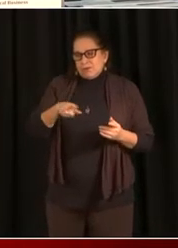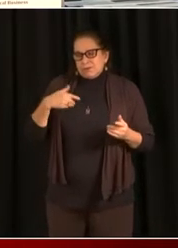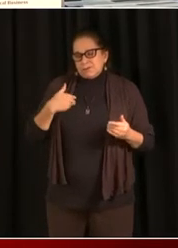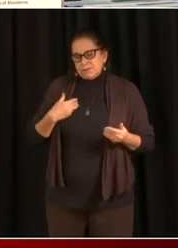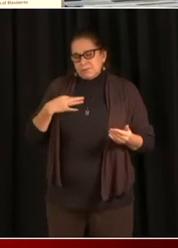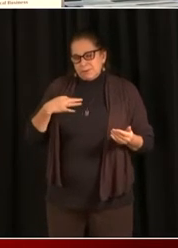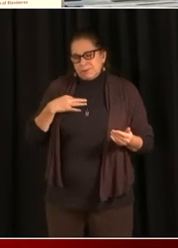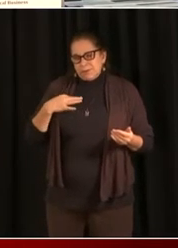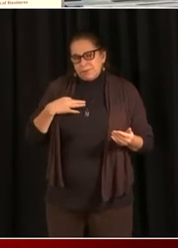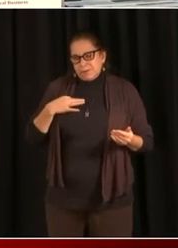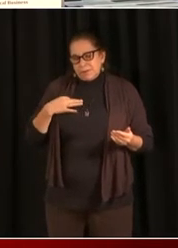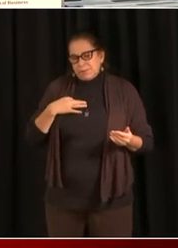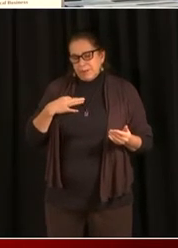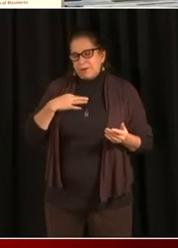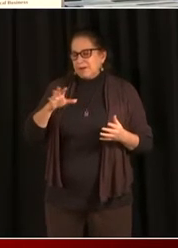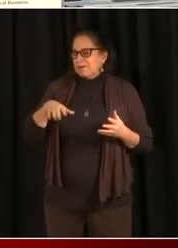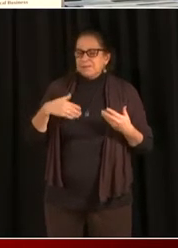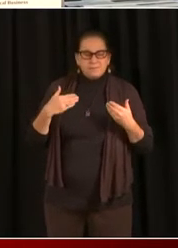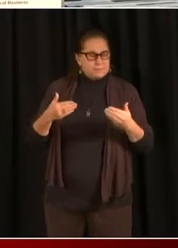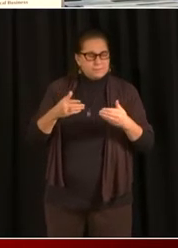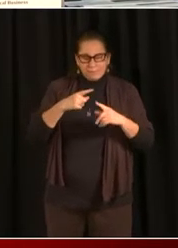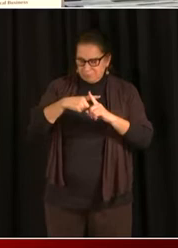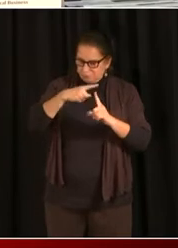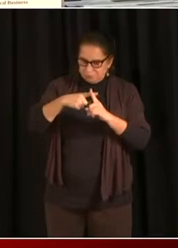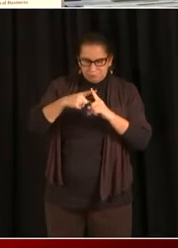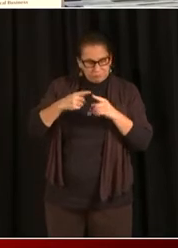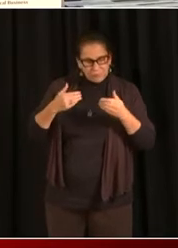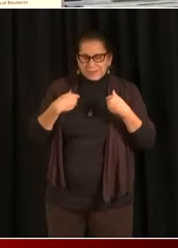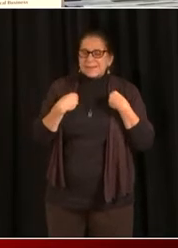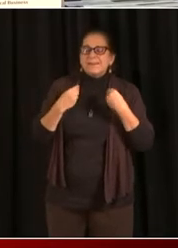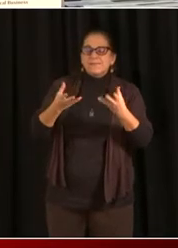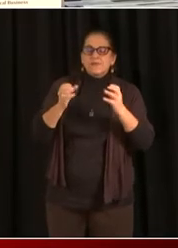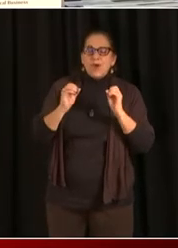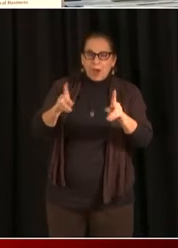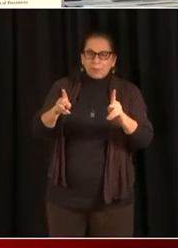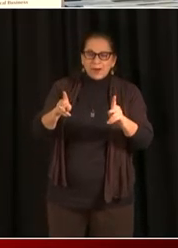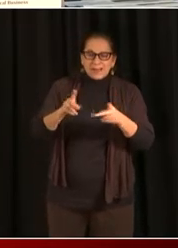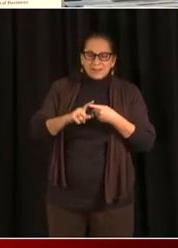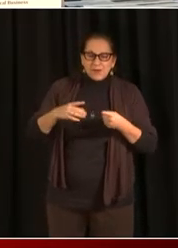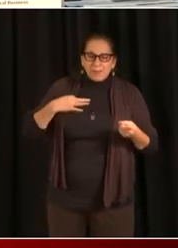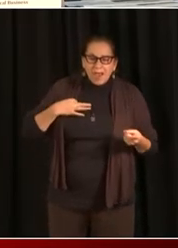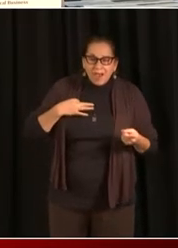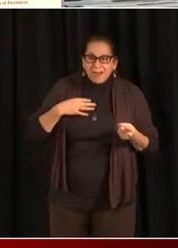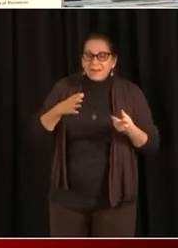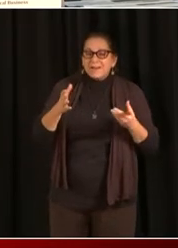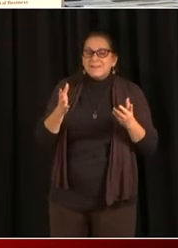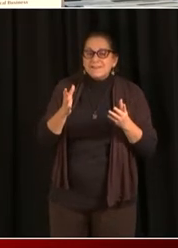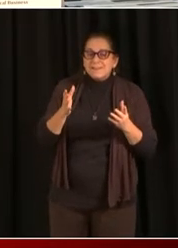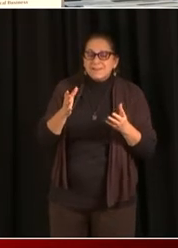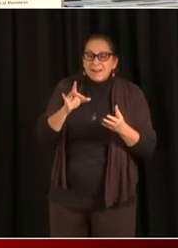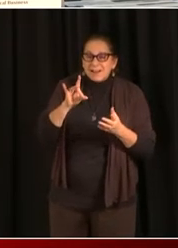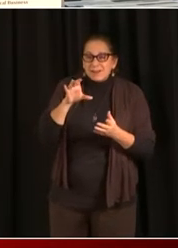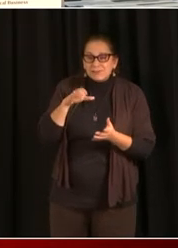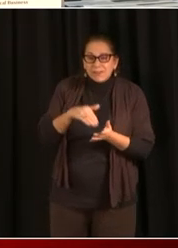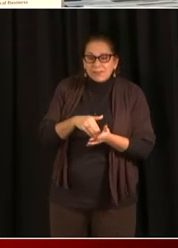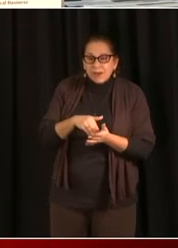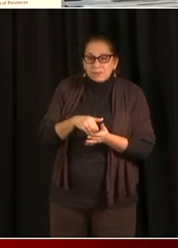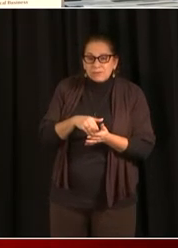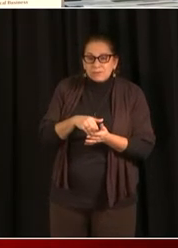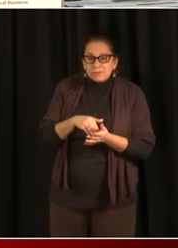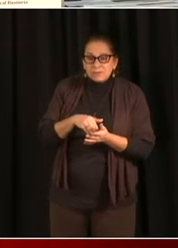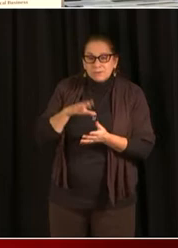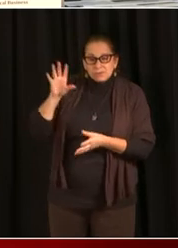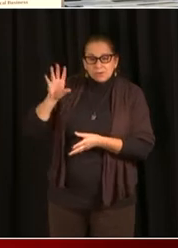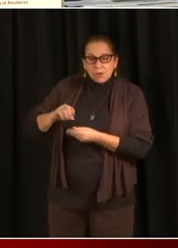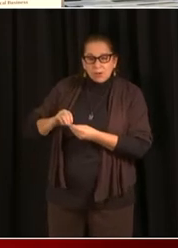important resource continued to provide opportunities for small businesses. It is a smaller fund. It's $800,000, and the